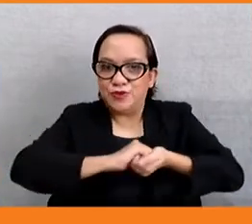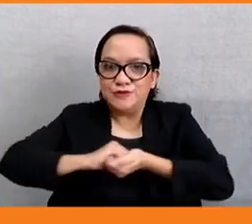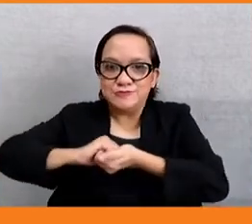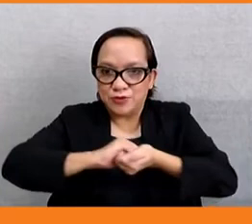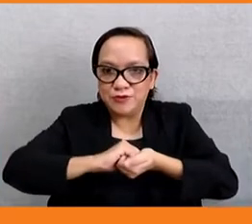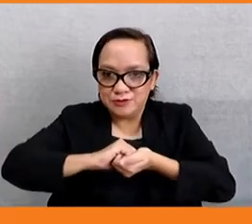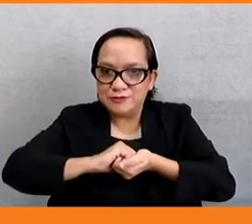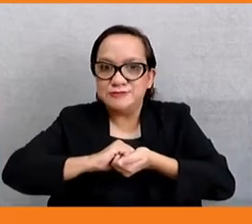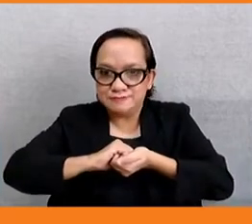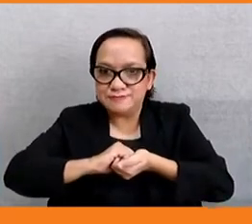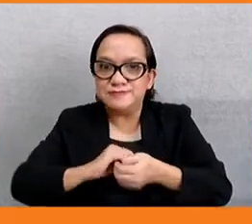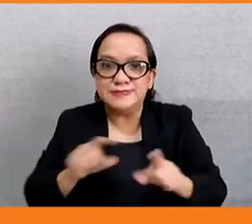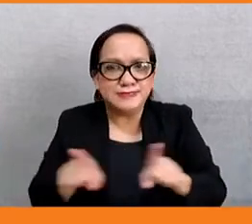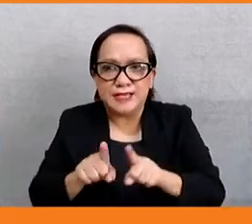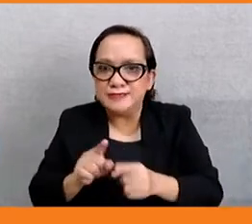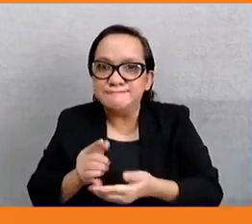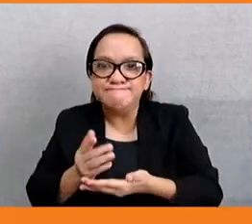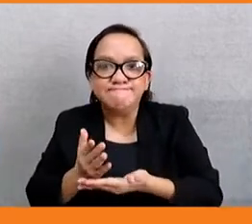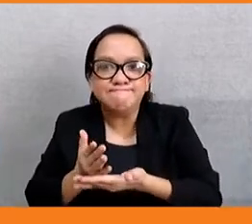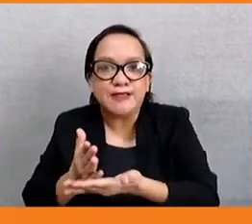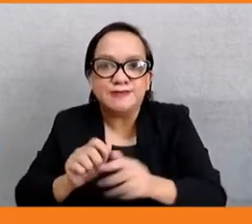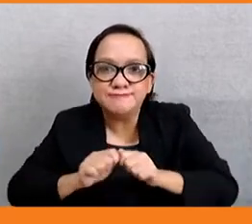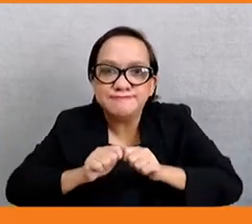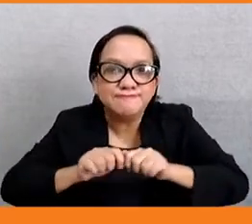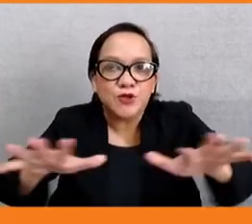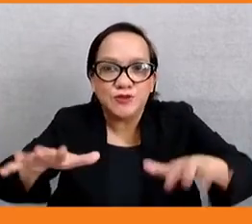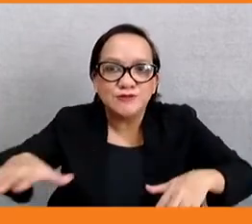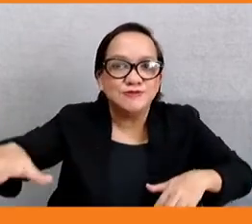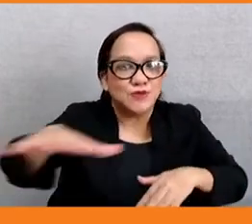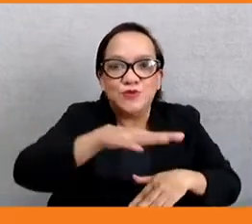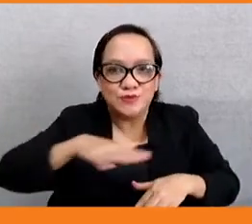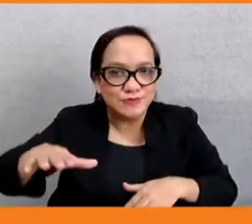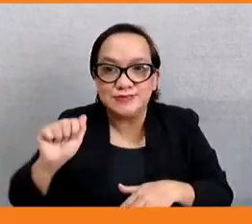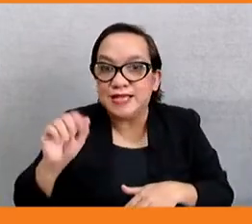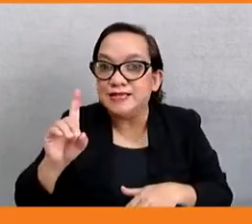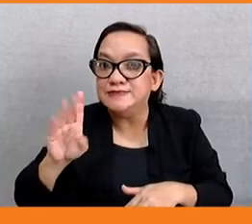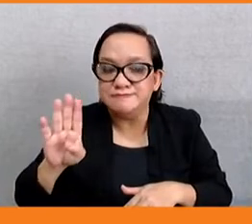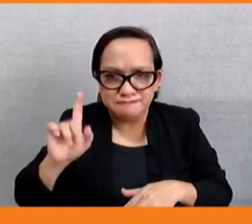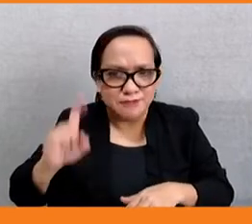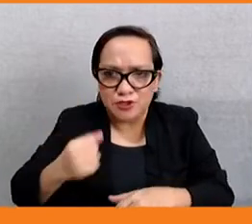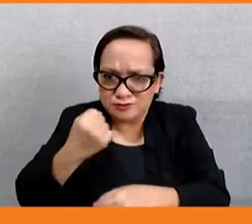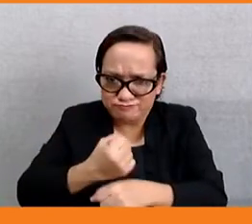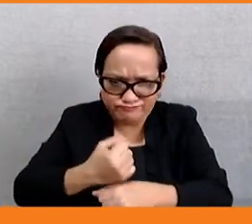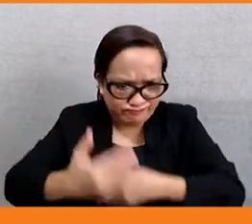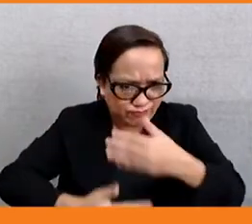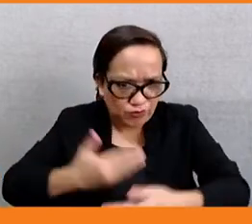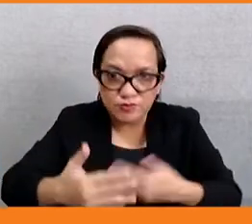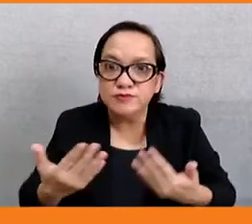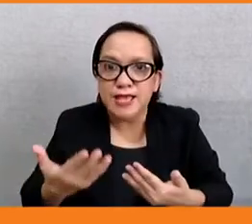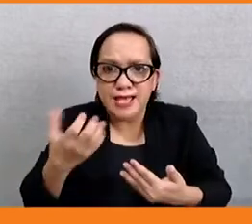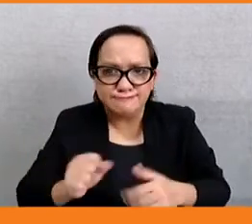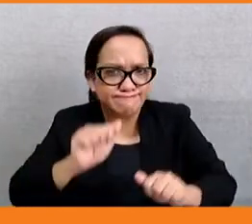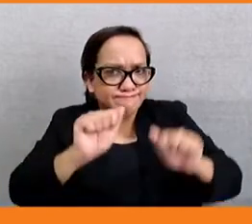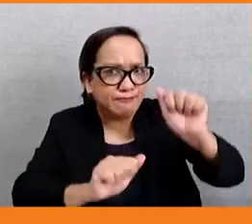be assured that we will conduct a thorough social assessment that keeps workers and